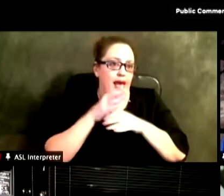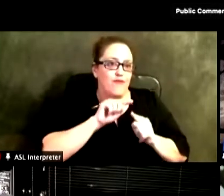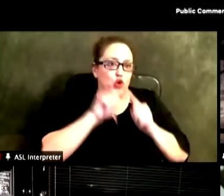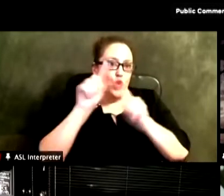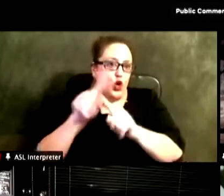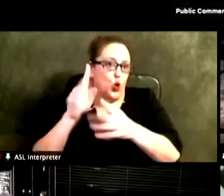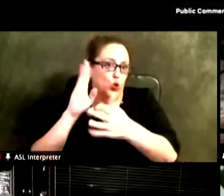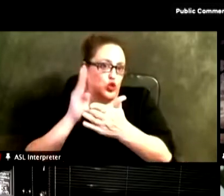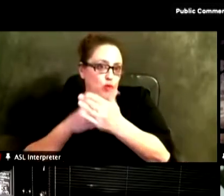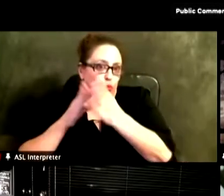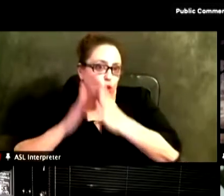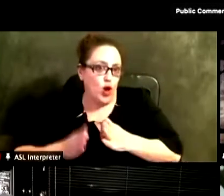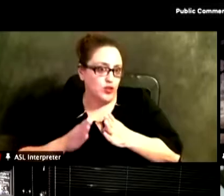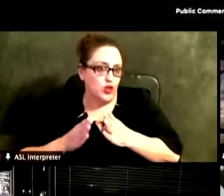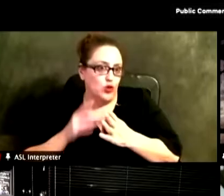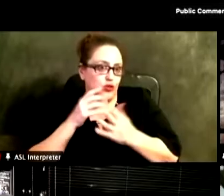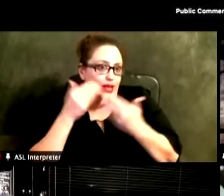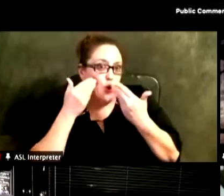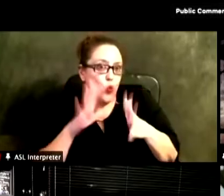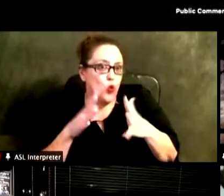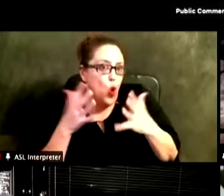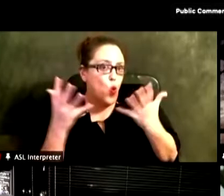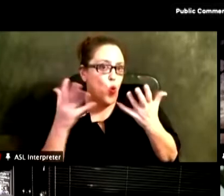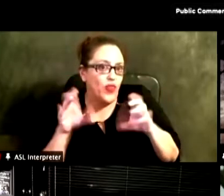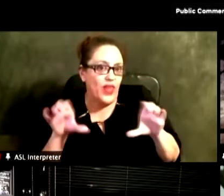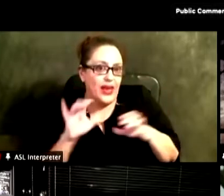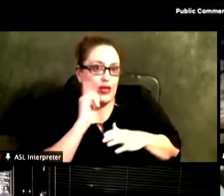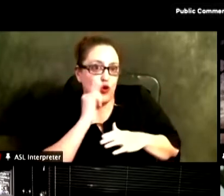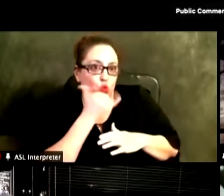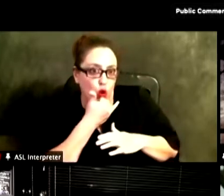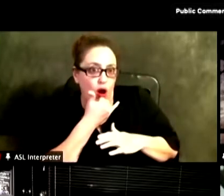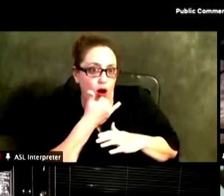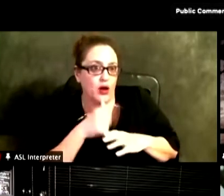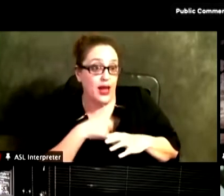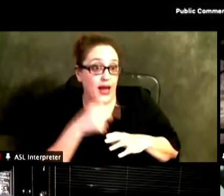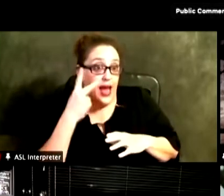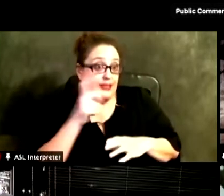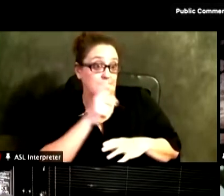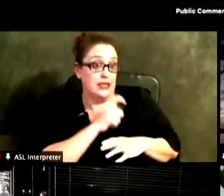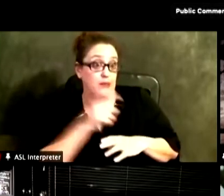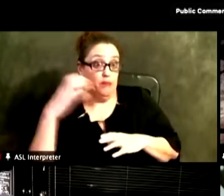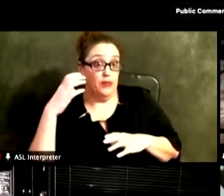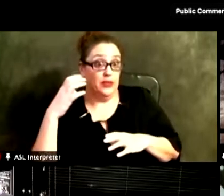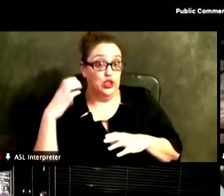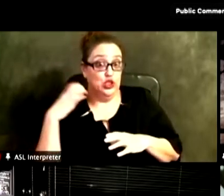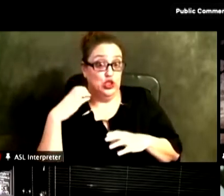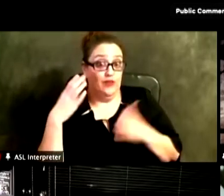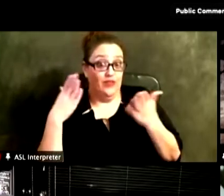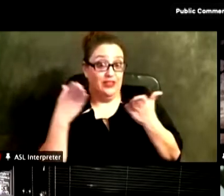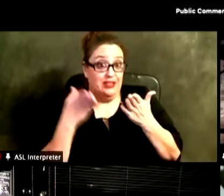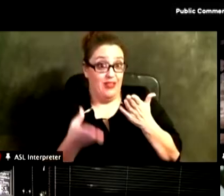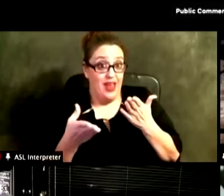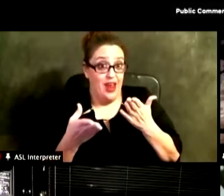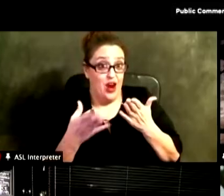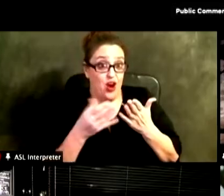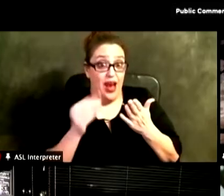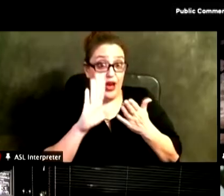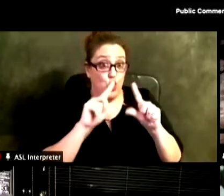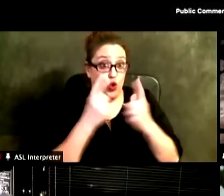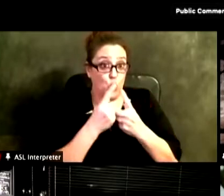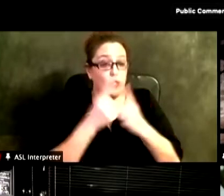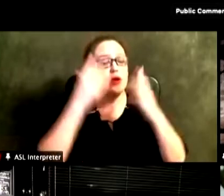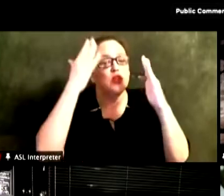know what they did wrong. So I see that the police chief is there and your group. Hopefully he can